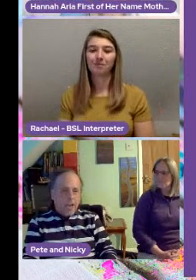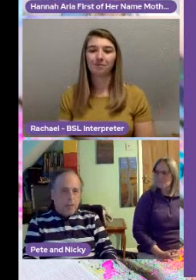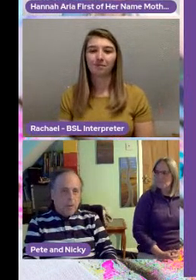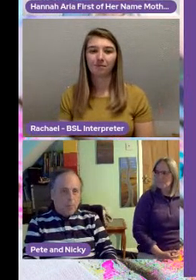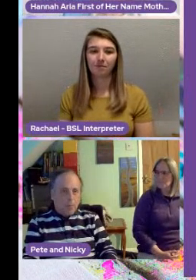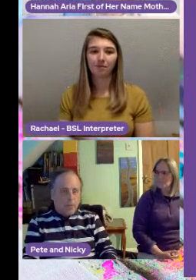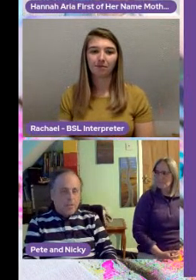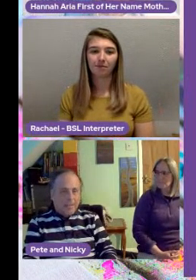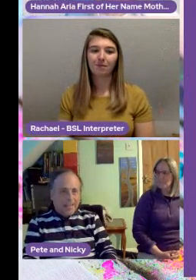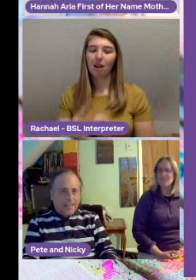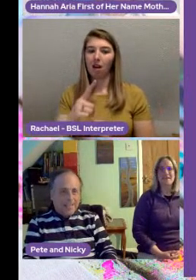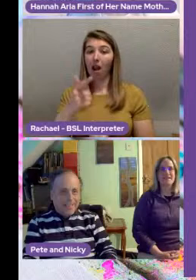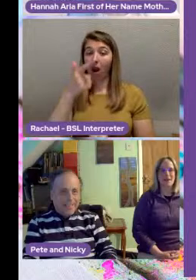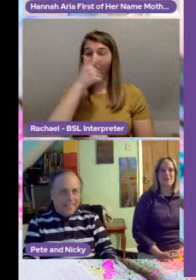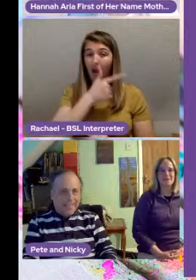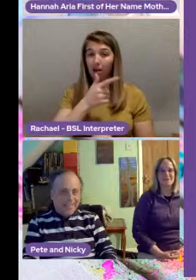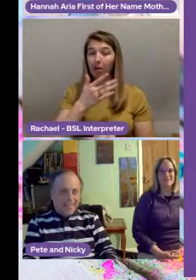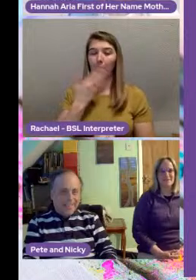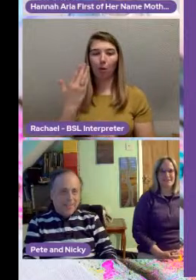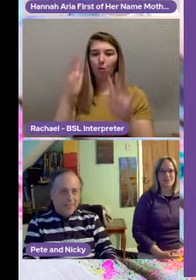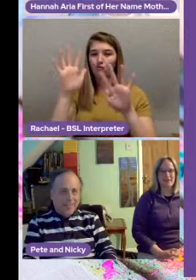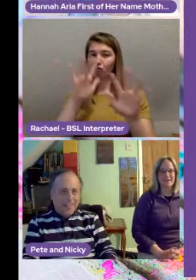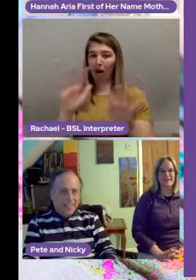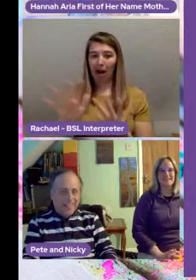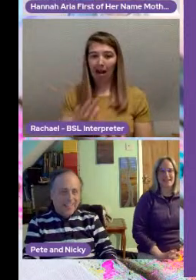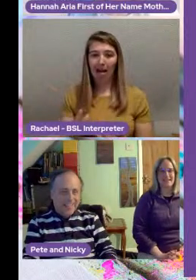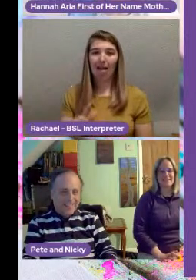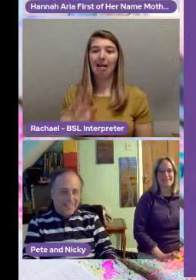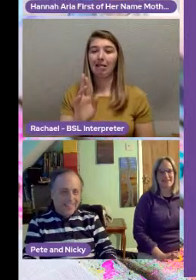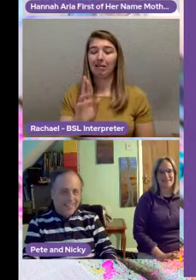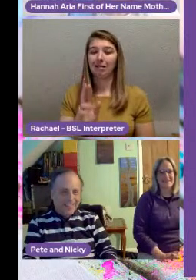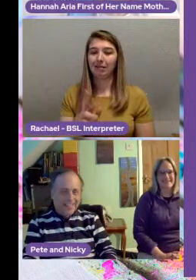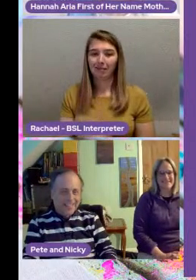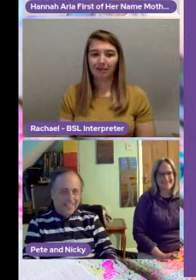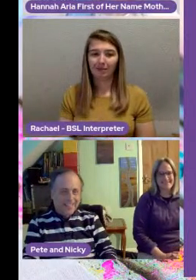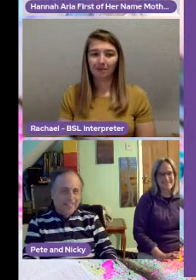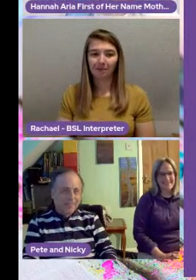Fortunately, it didn't rain when we were doing it. Oh, good, yeah.